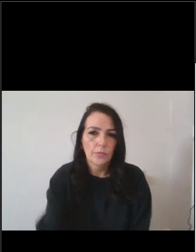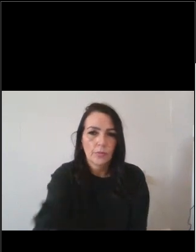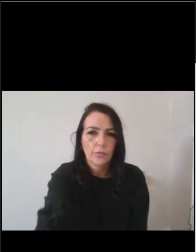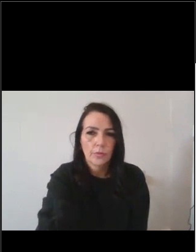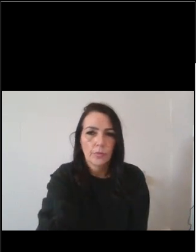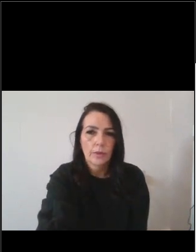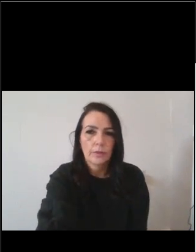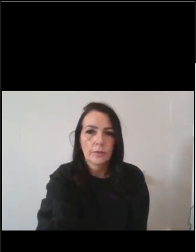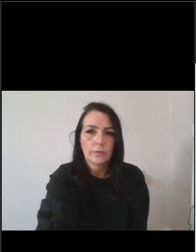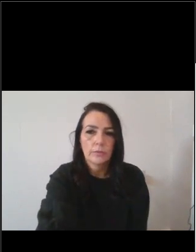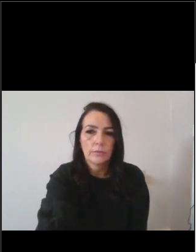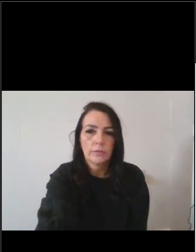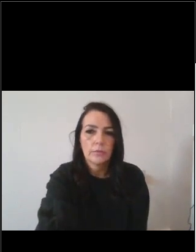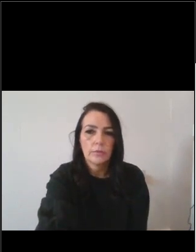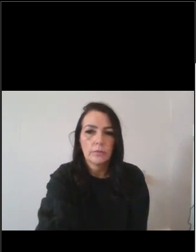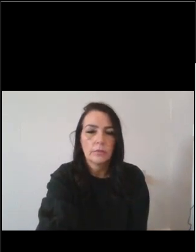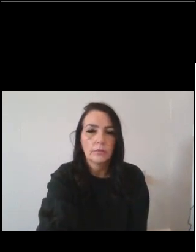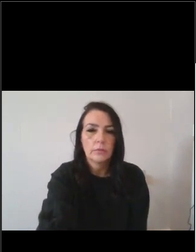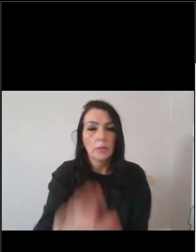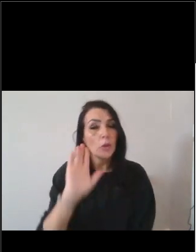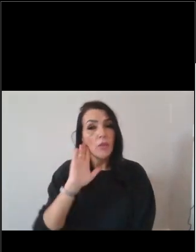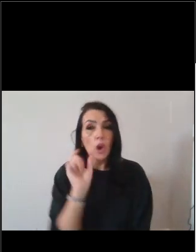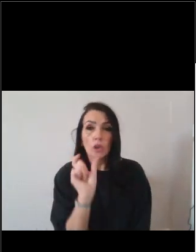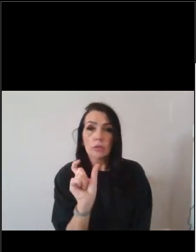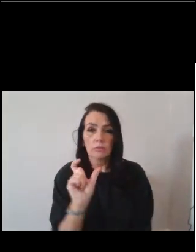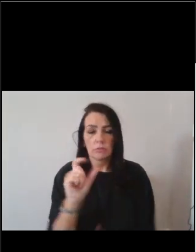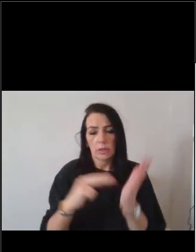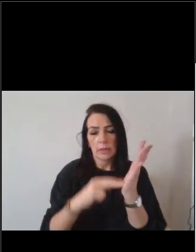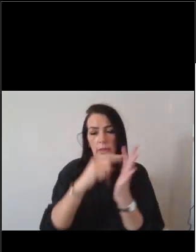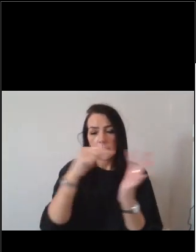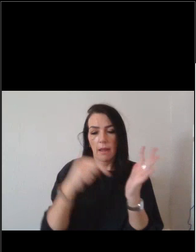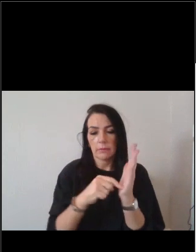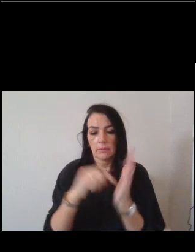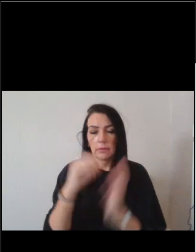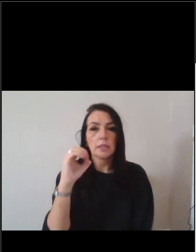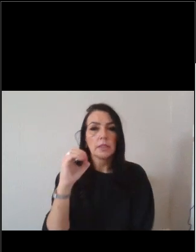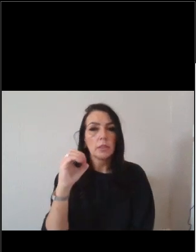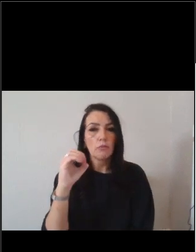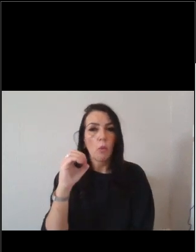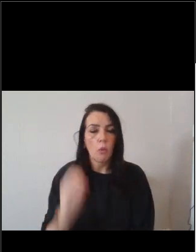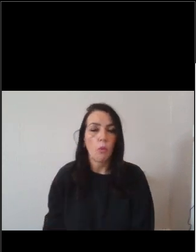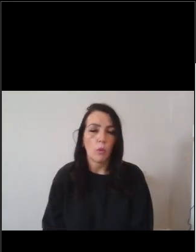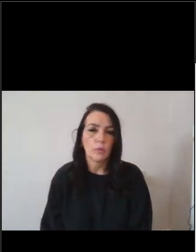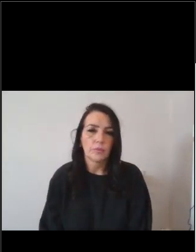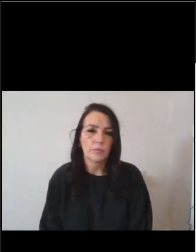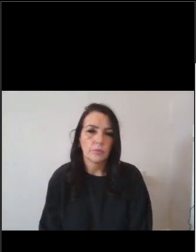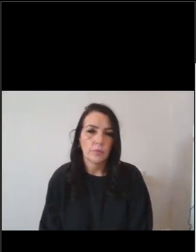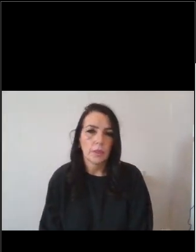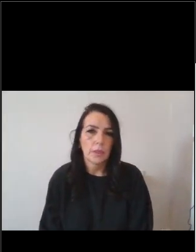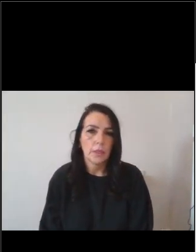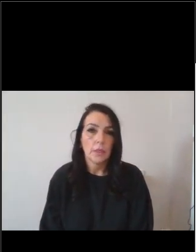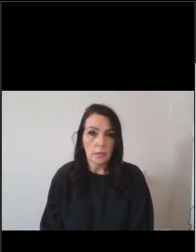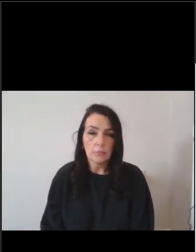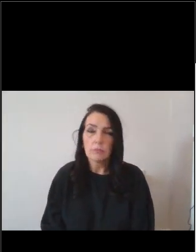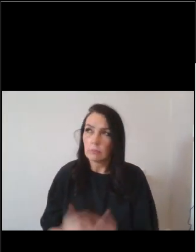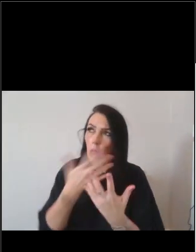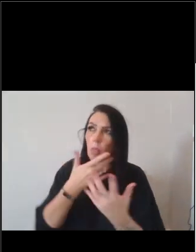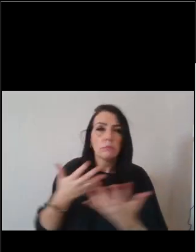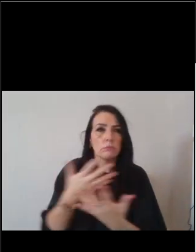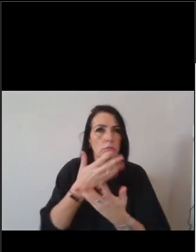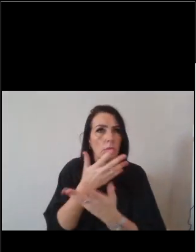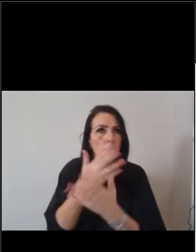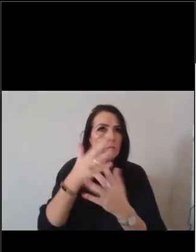So you probably heard the term net zero. It's a term that's gained significant attention in recent years, especially when it